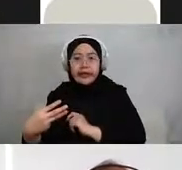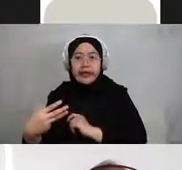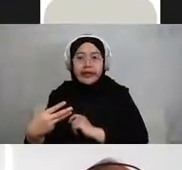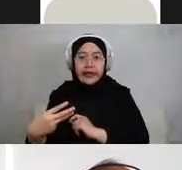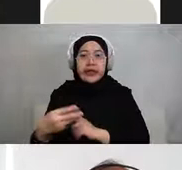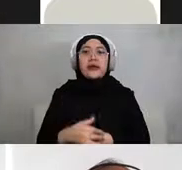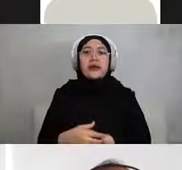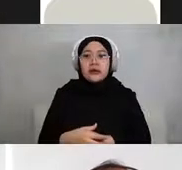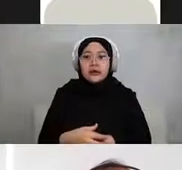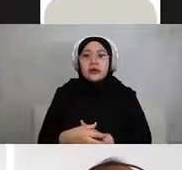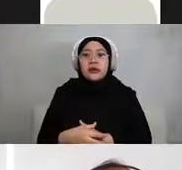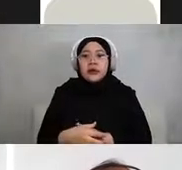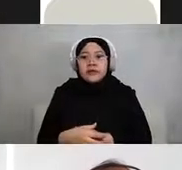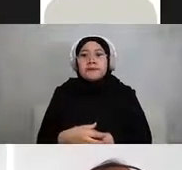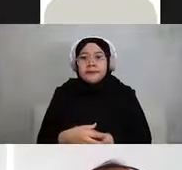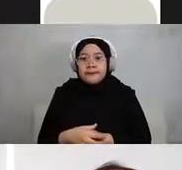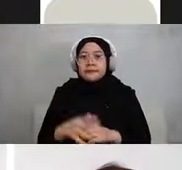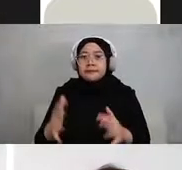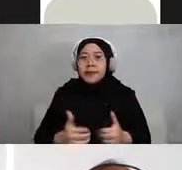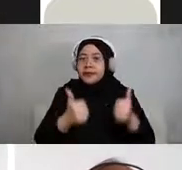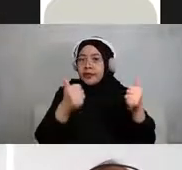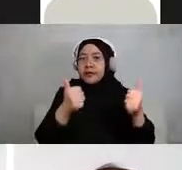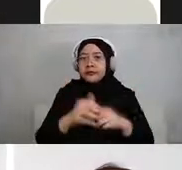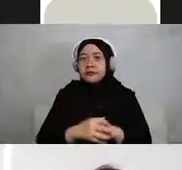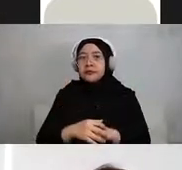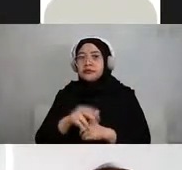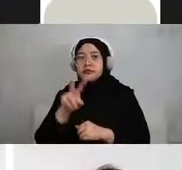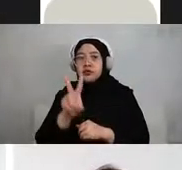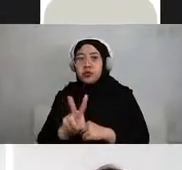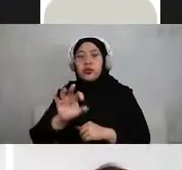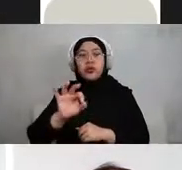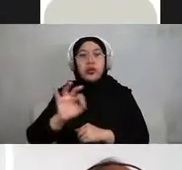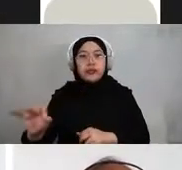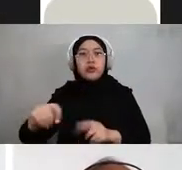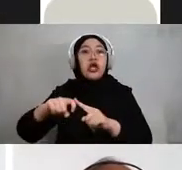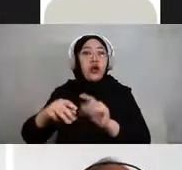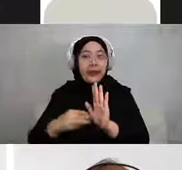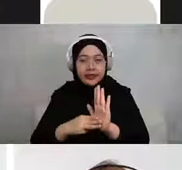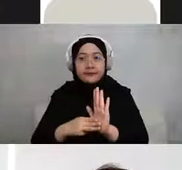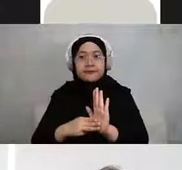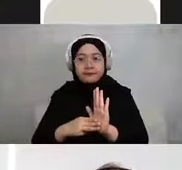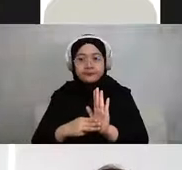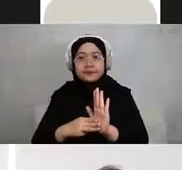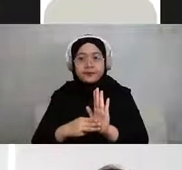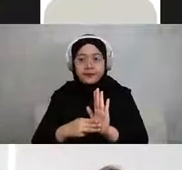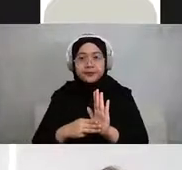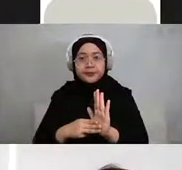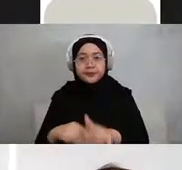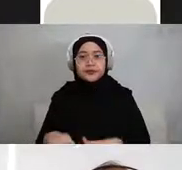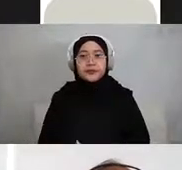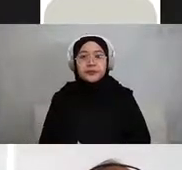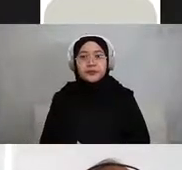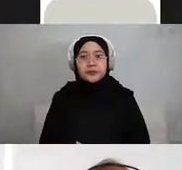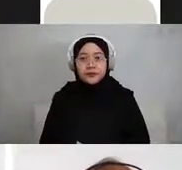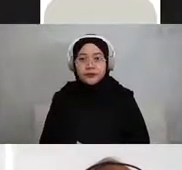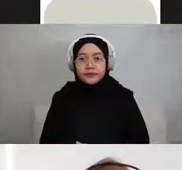kilometers in one city. This is again a record for this sub-region. So